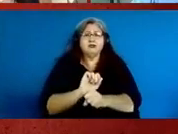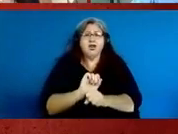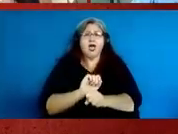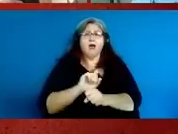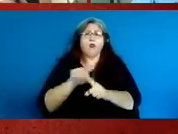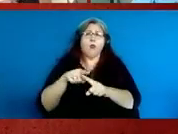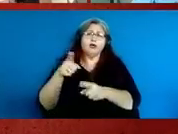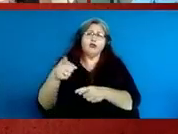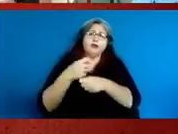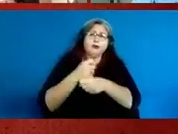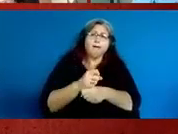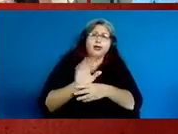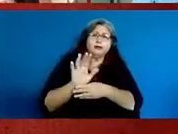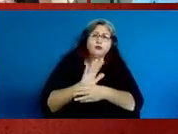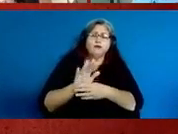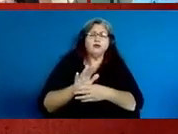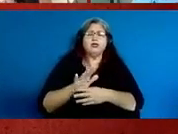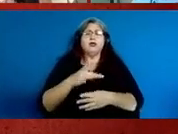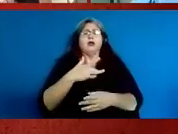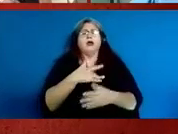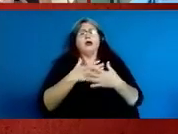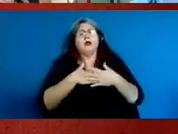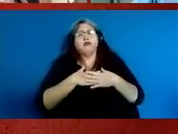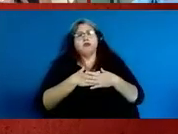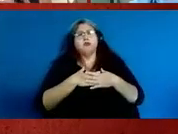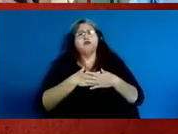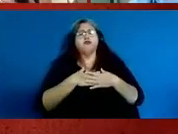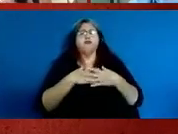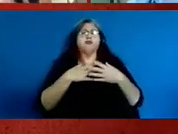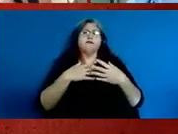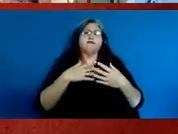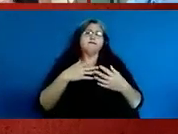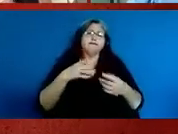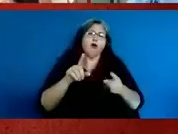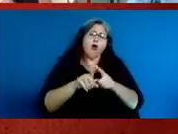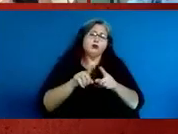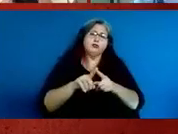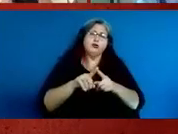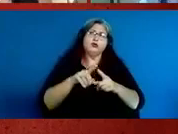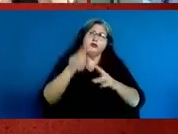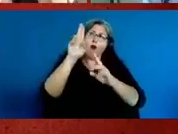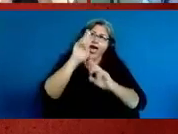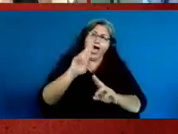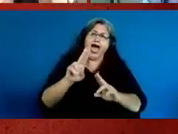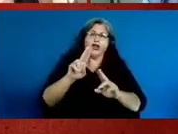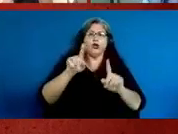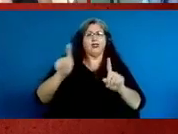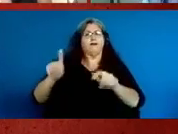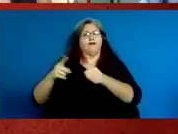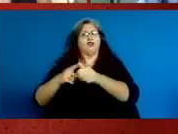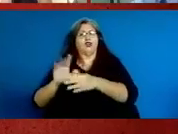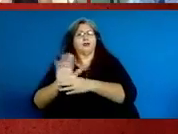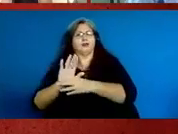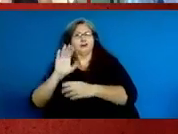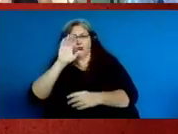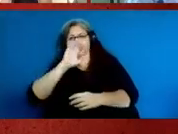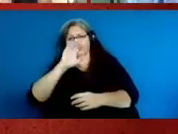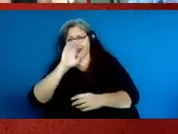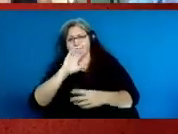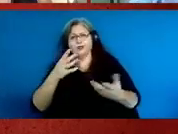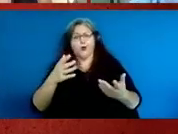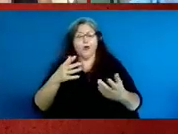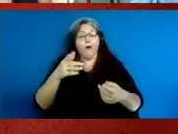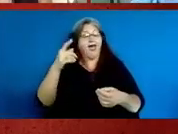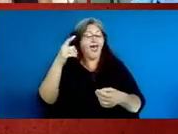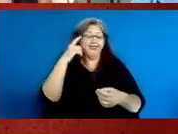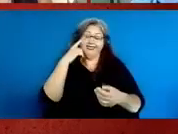film heartwarming, but as well as honoring the animation. So I think you're